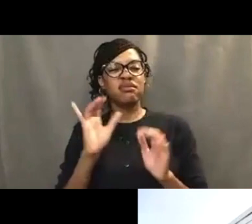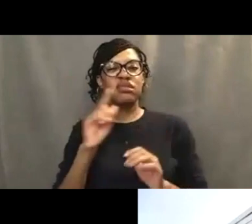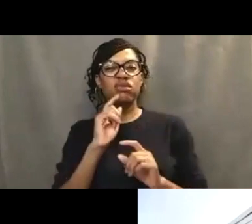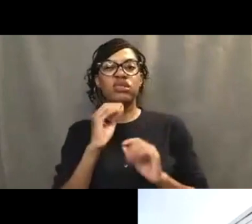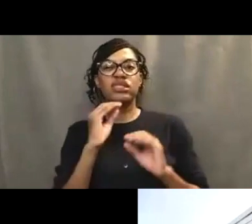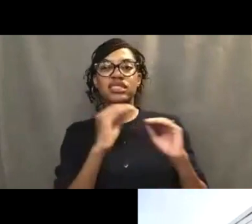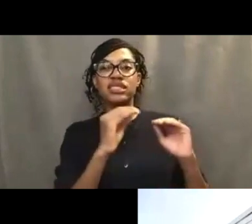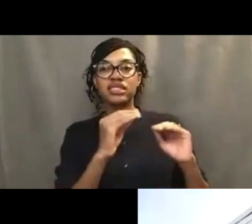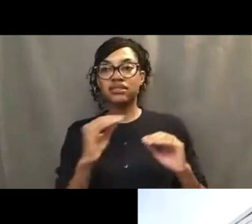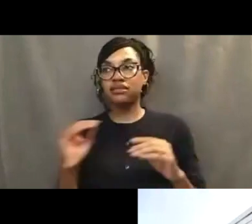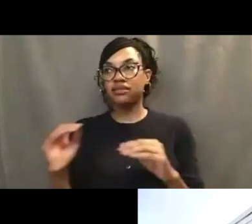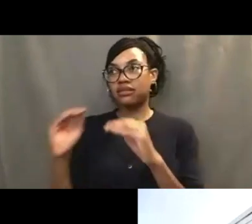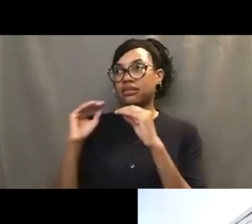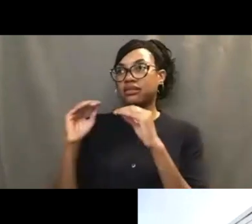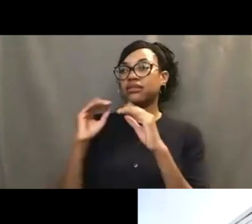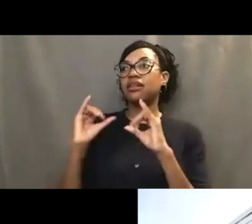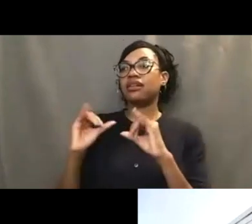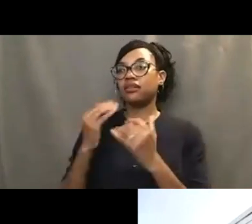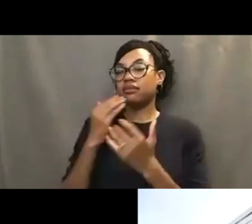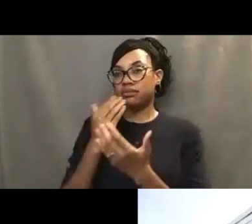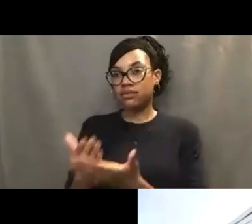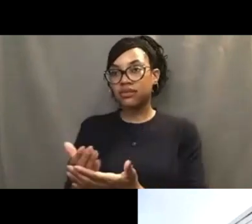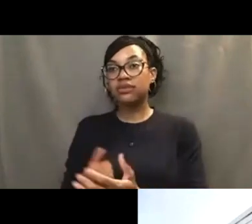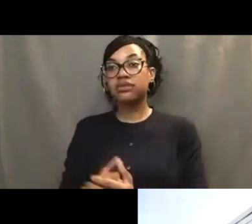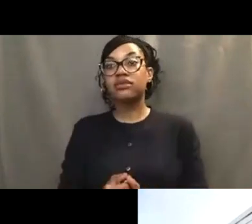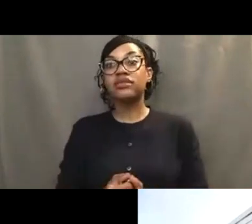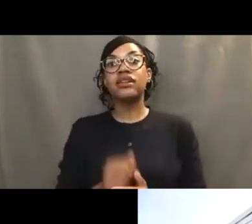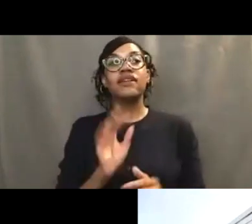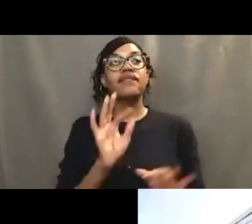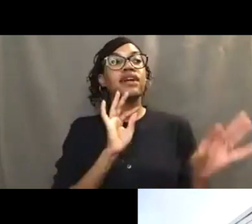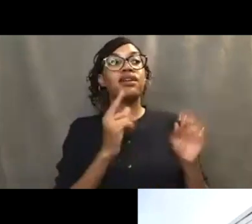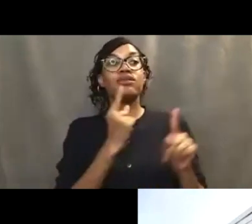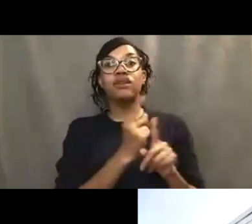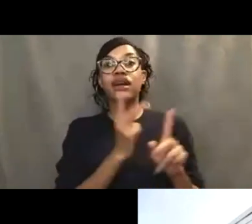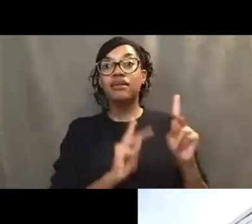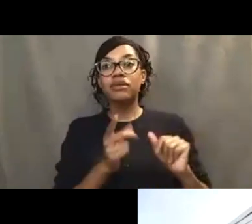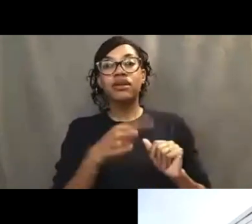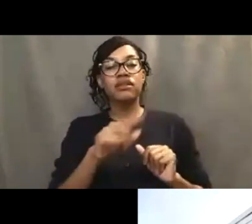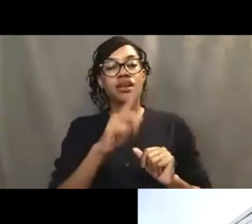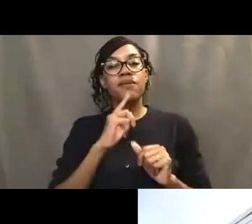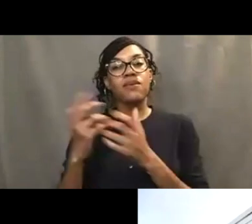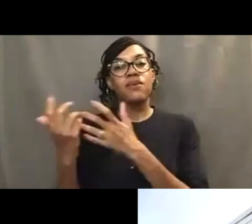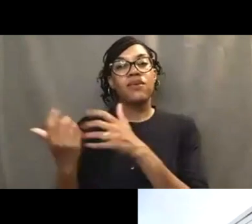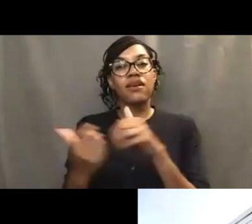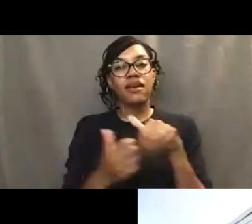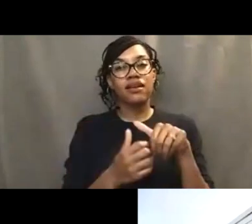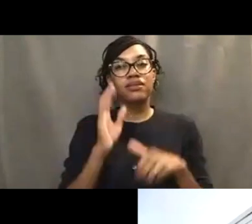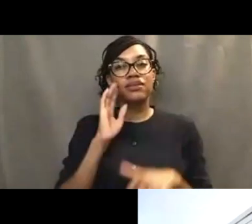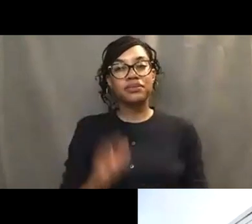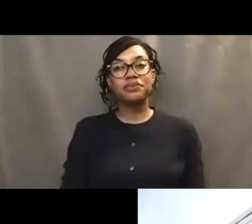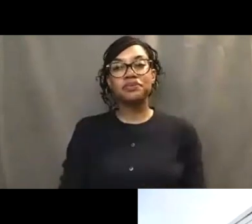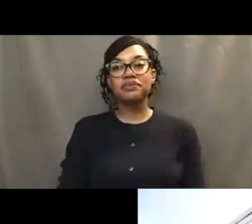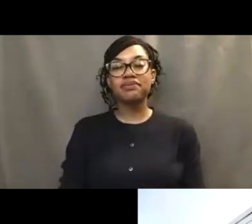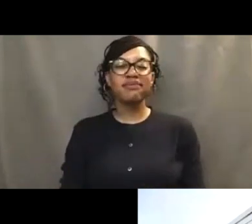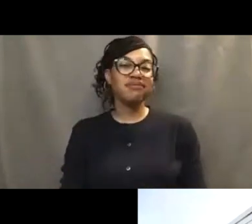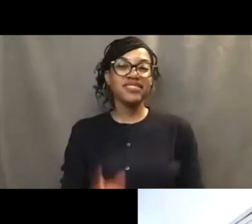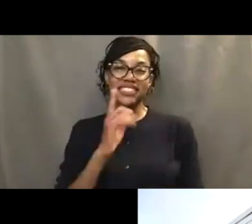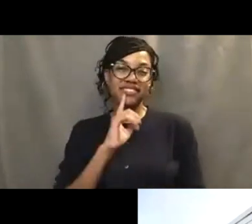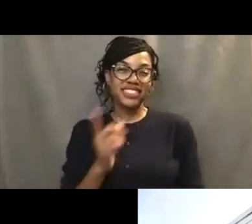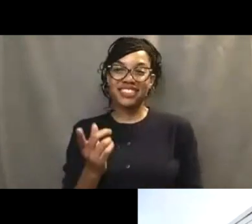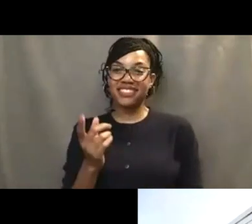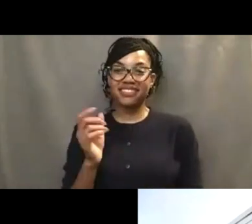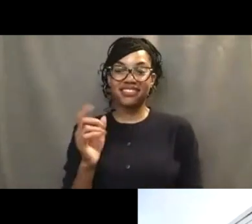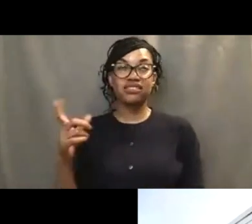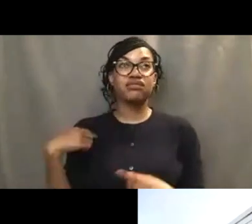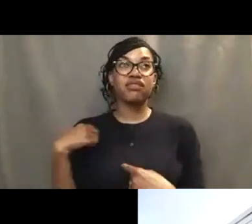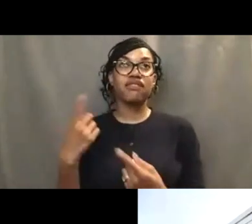people to do this work, they'll make it work. So yeah, it's a combination of so far we